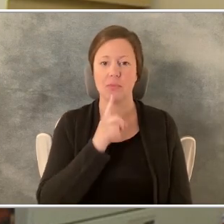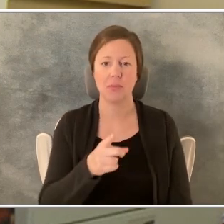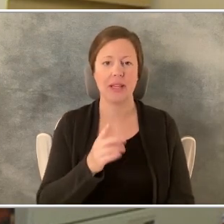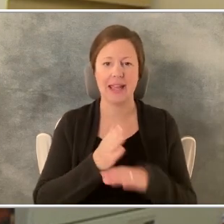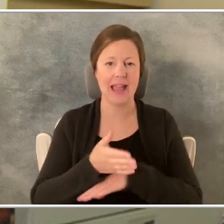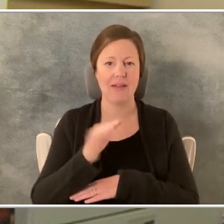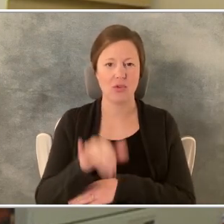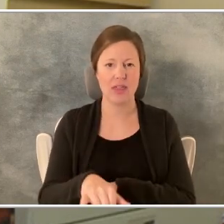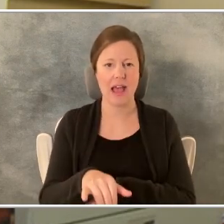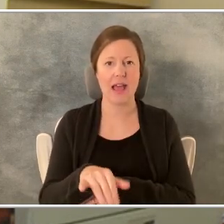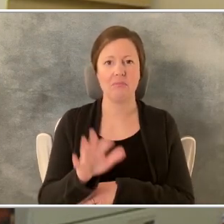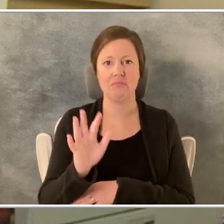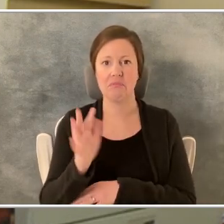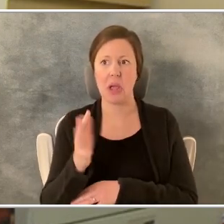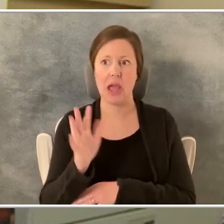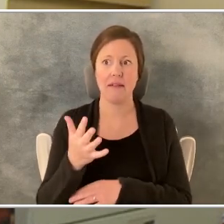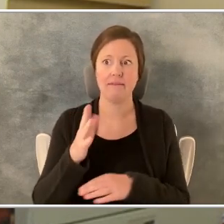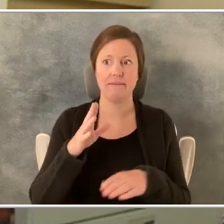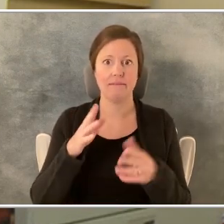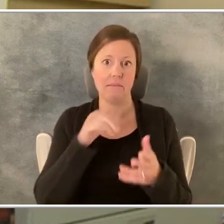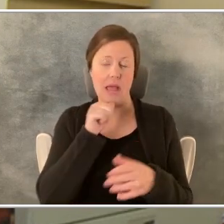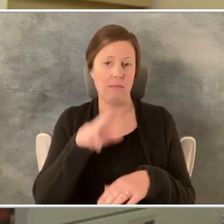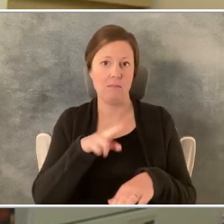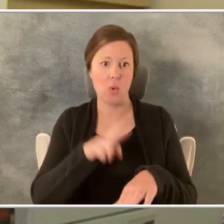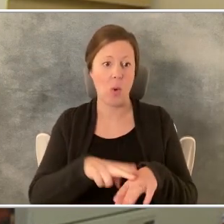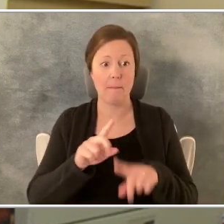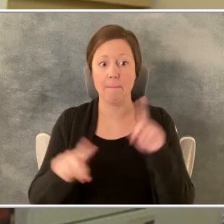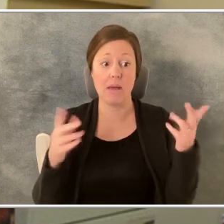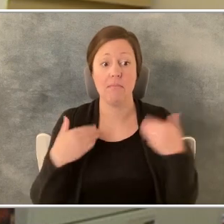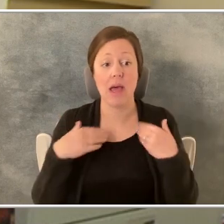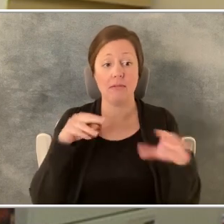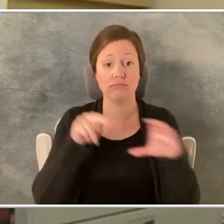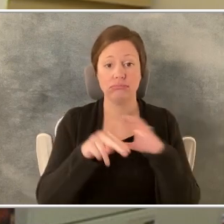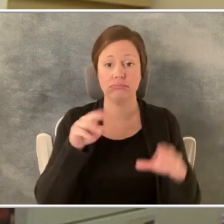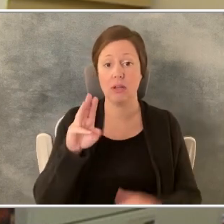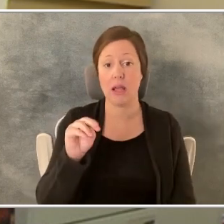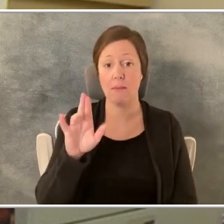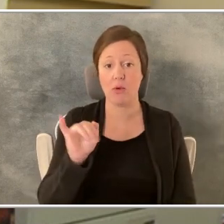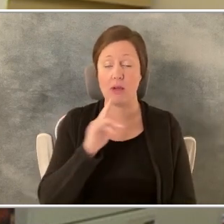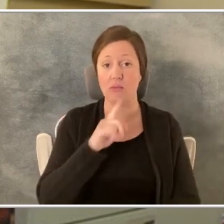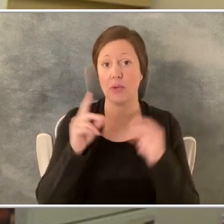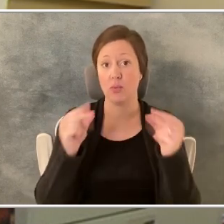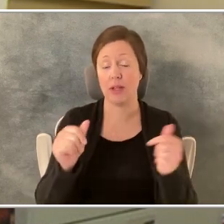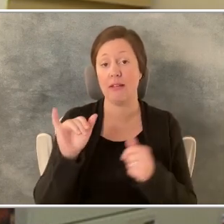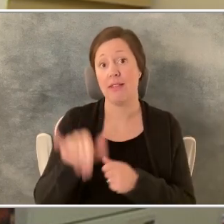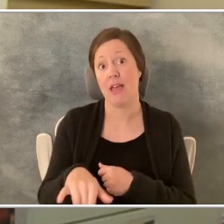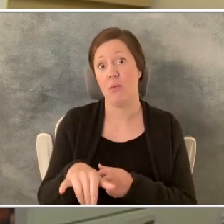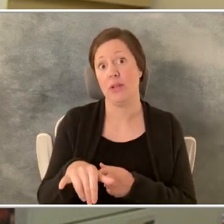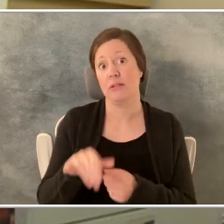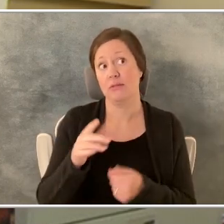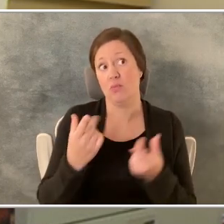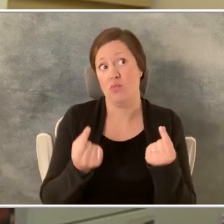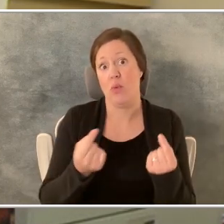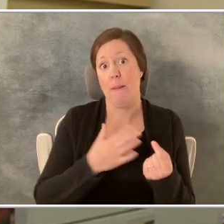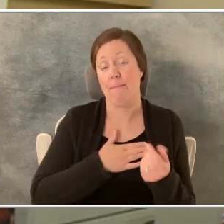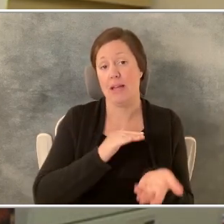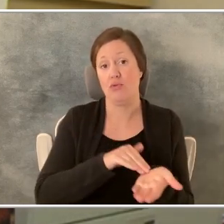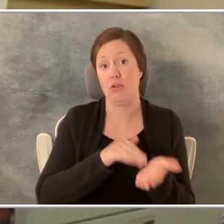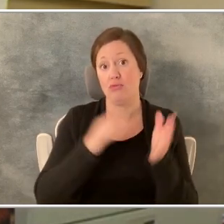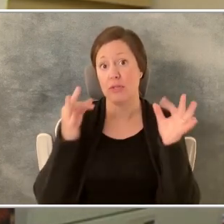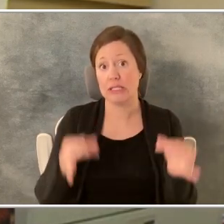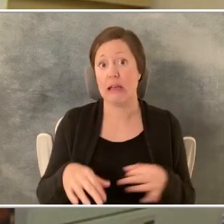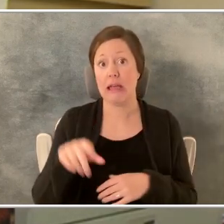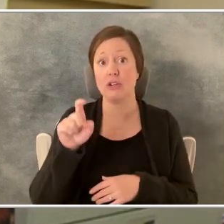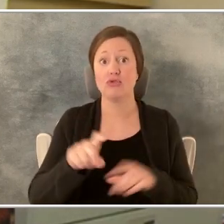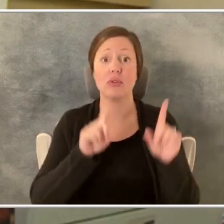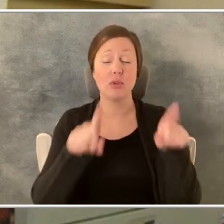for some. But I was able to get an MRI very quickly. That was one of the directions my primary care took. I could go see a